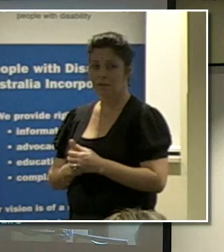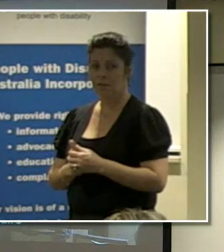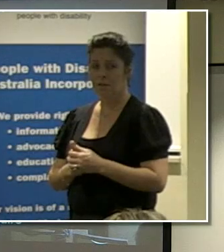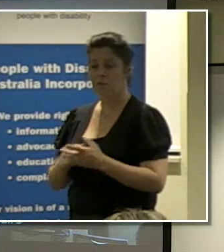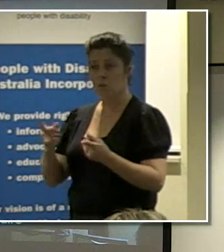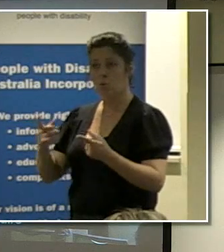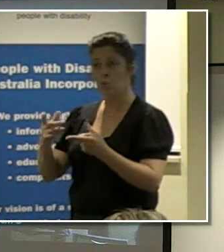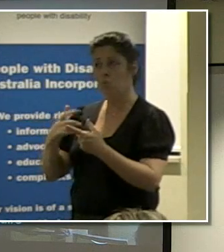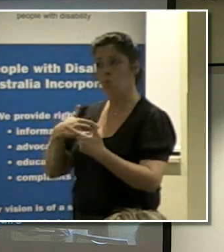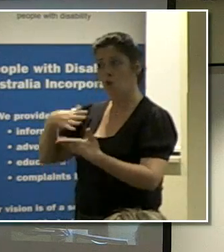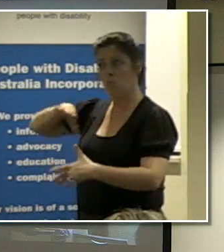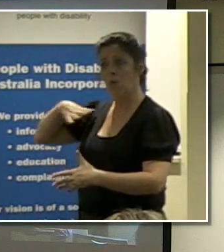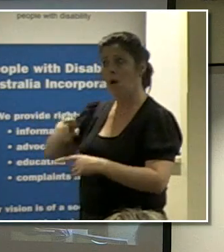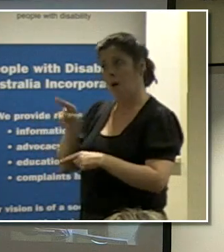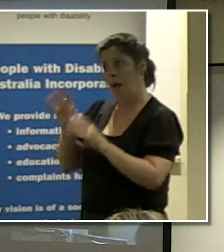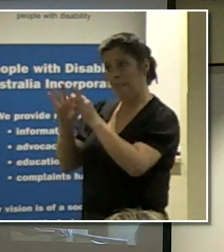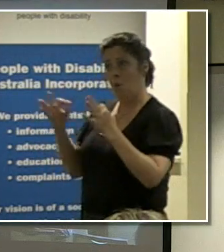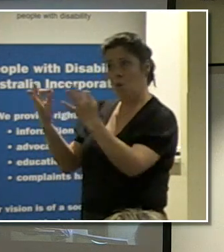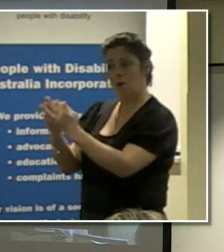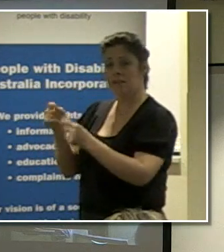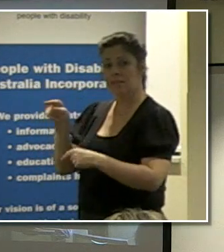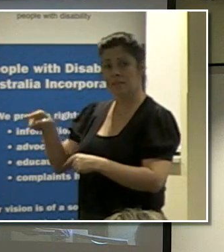organization to be